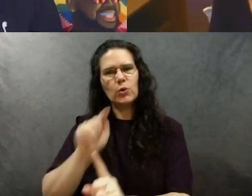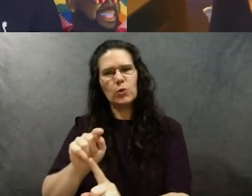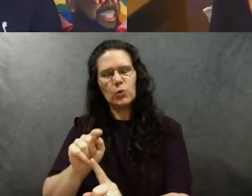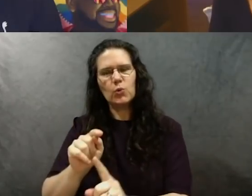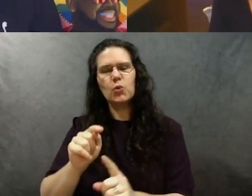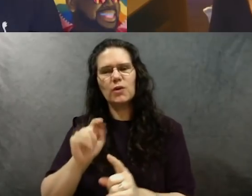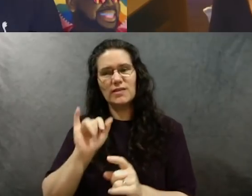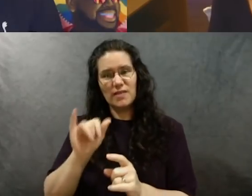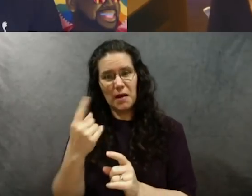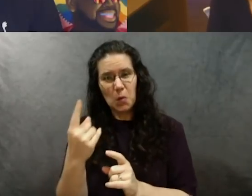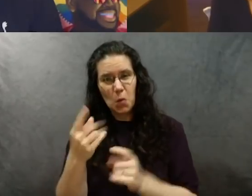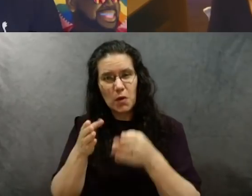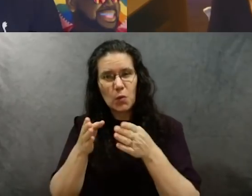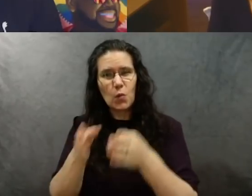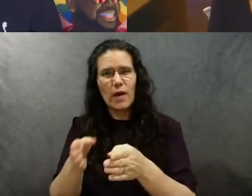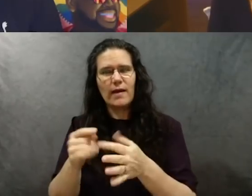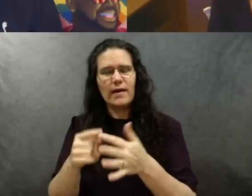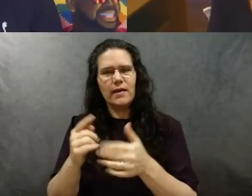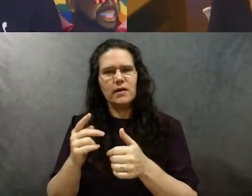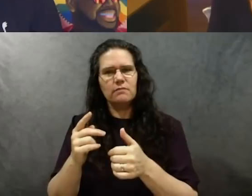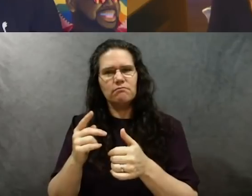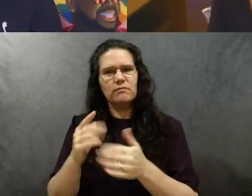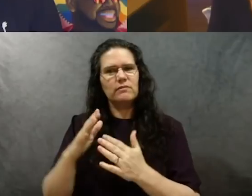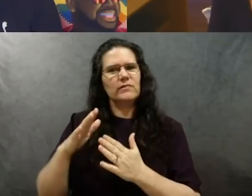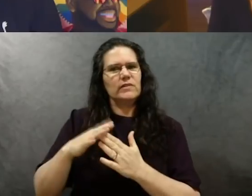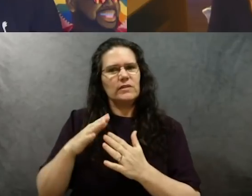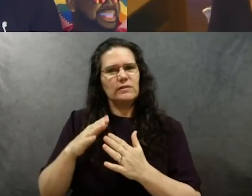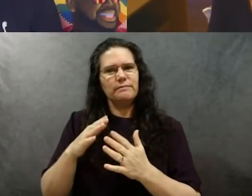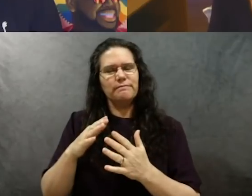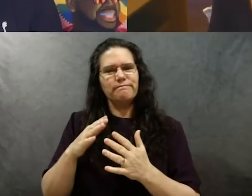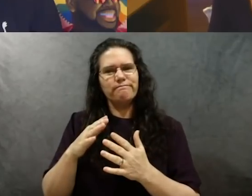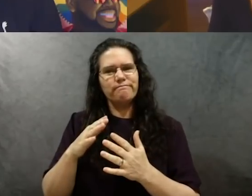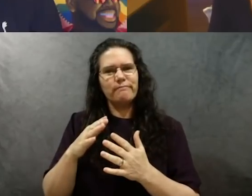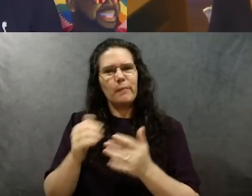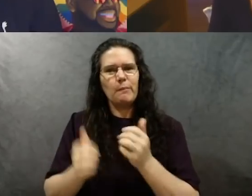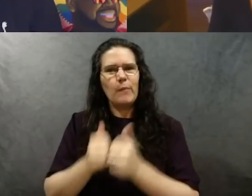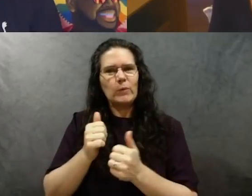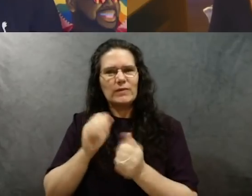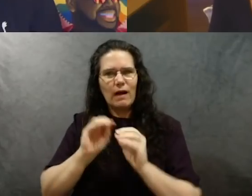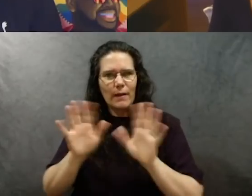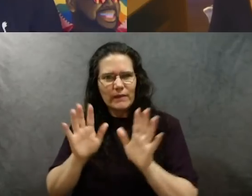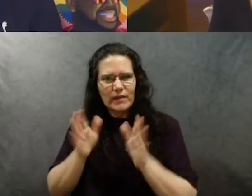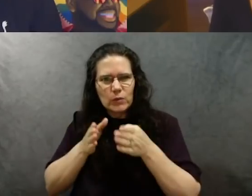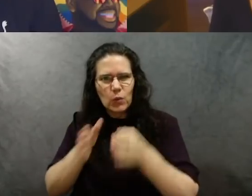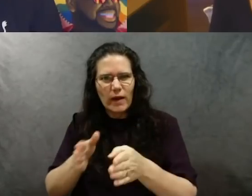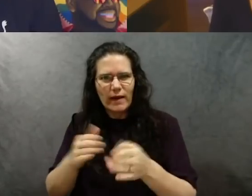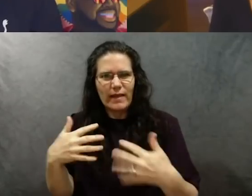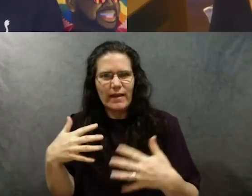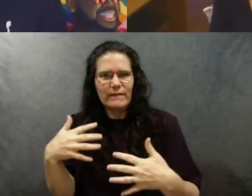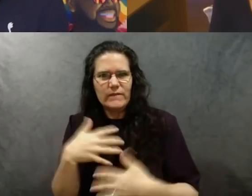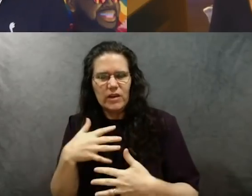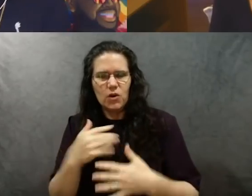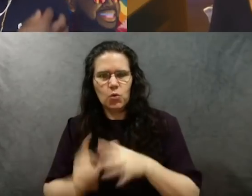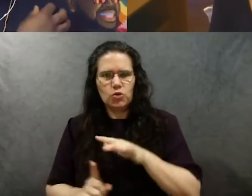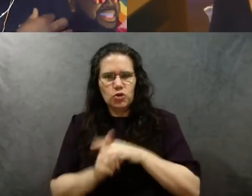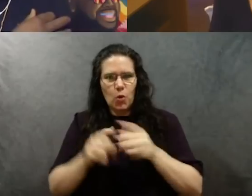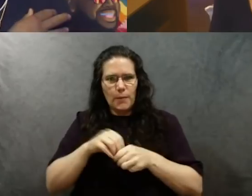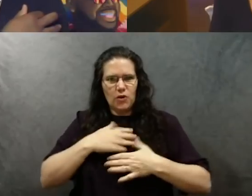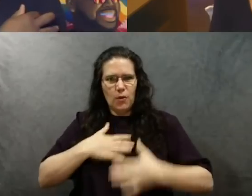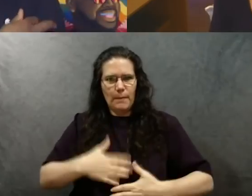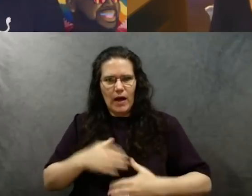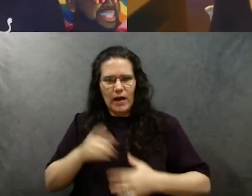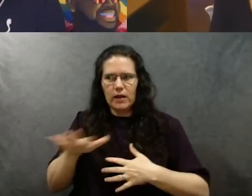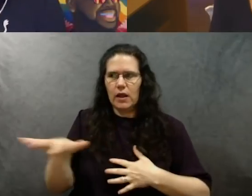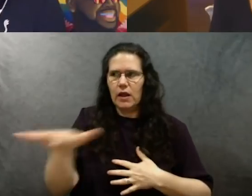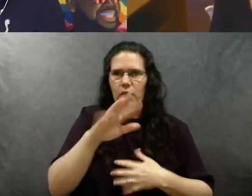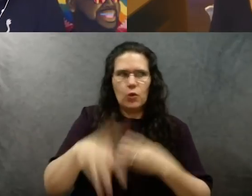world, the degree of suffering in it can just get worse? Yes. Yeah, it's the fear, yeah, it's the